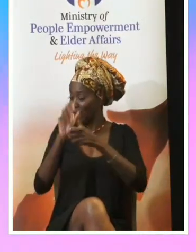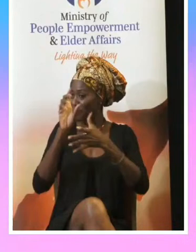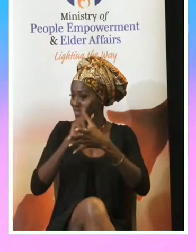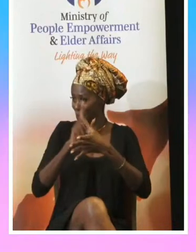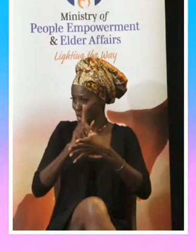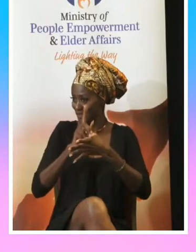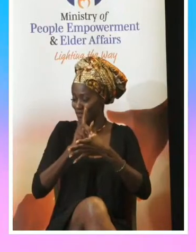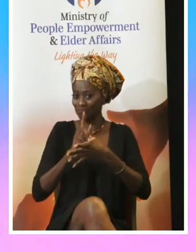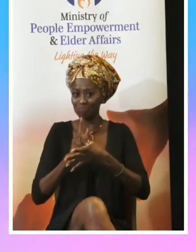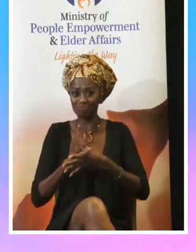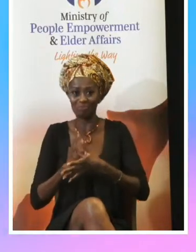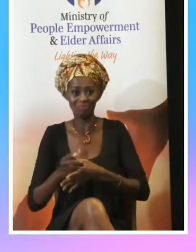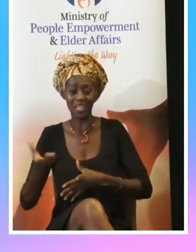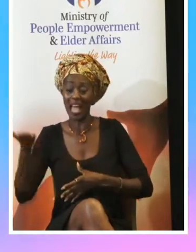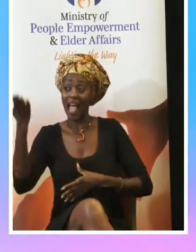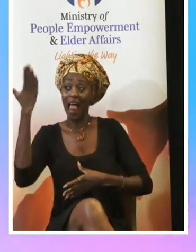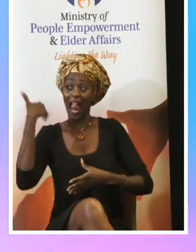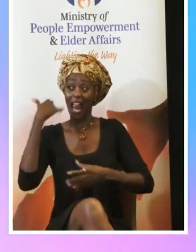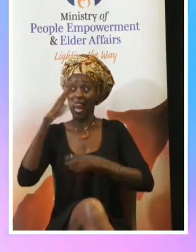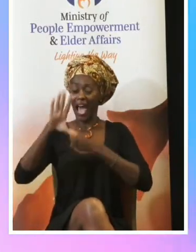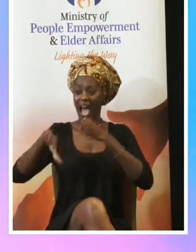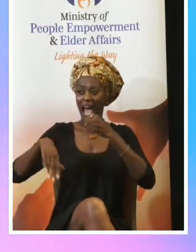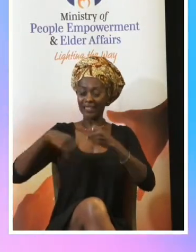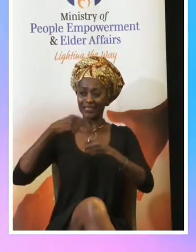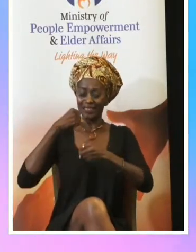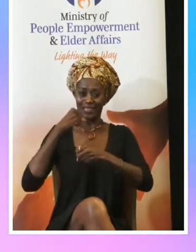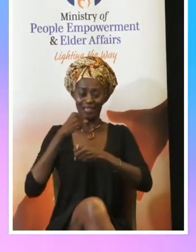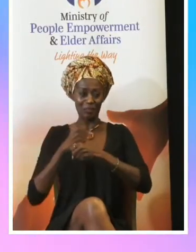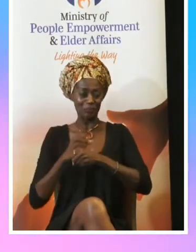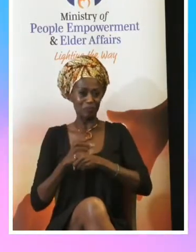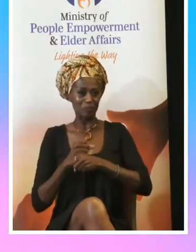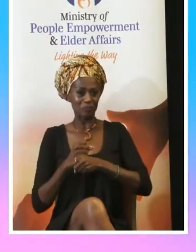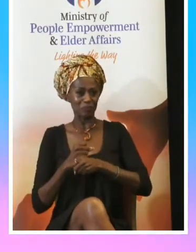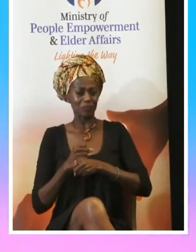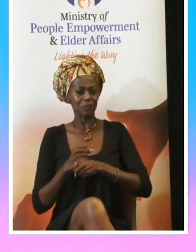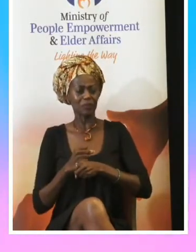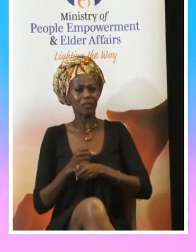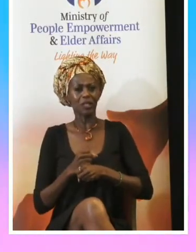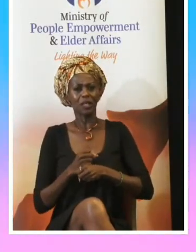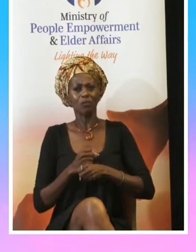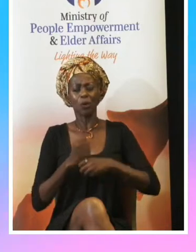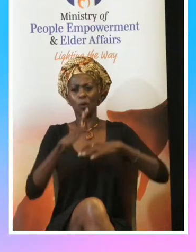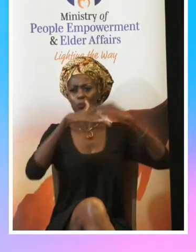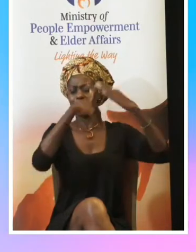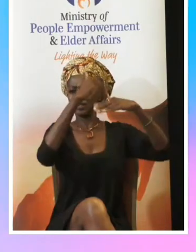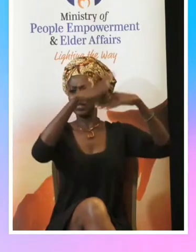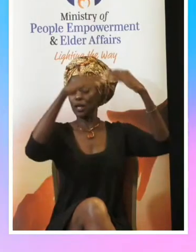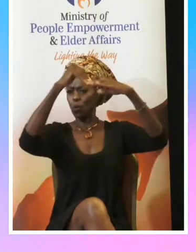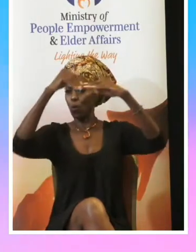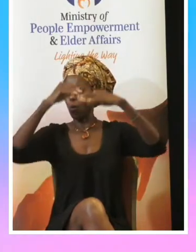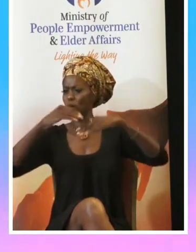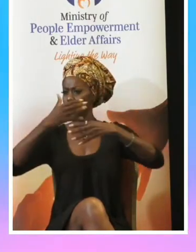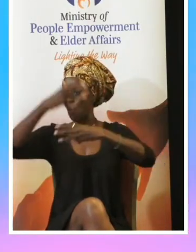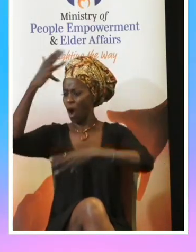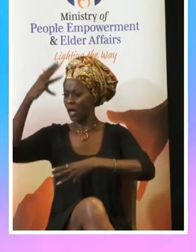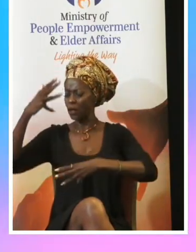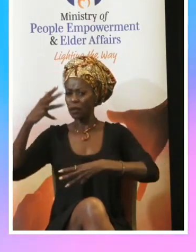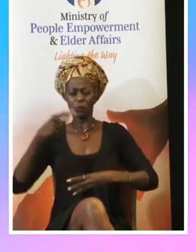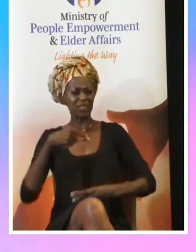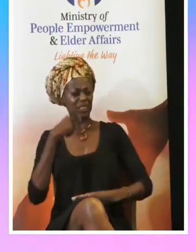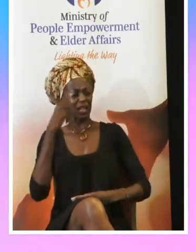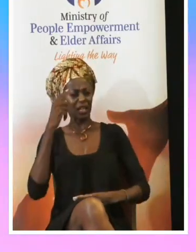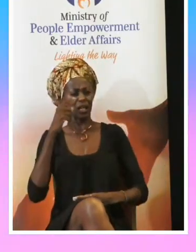our monument, and we said, Mr. Evelyn, you know you should be one of the persons being